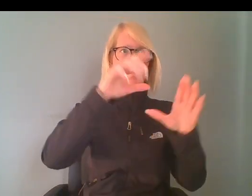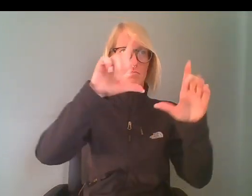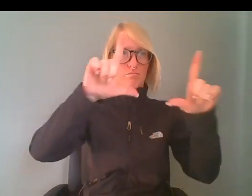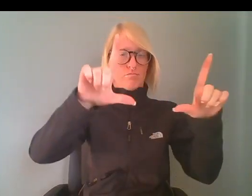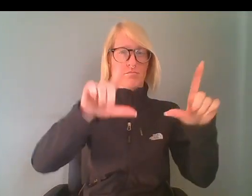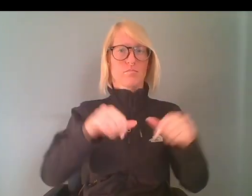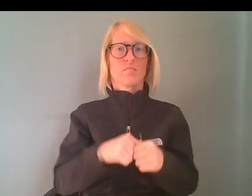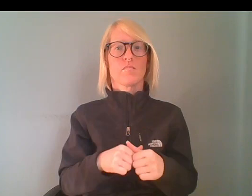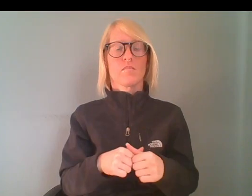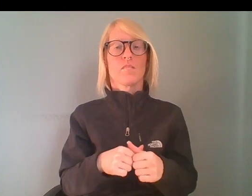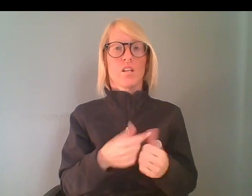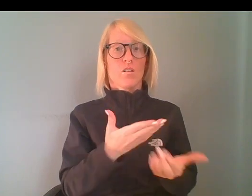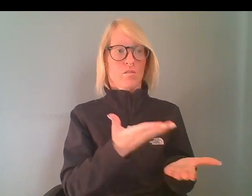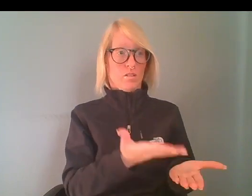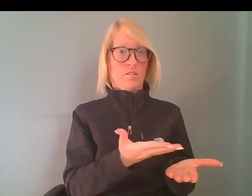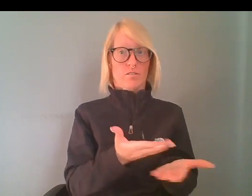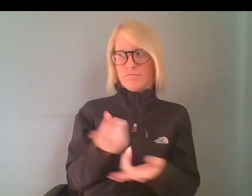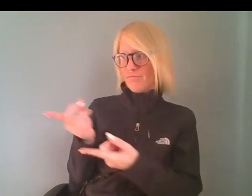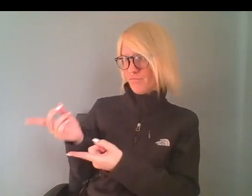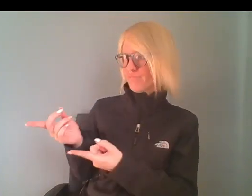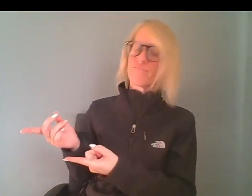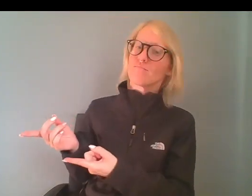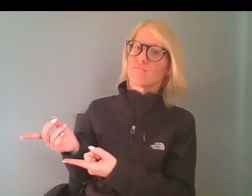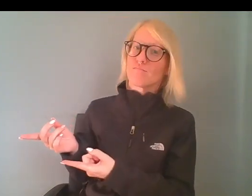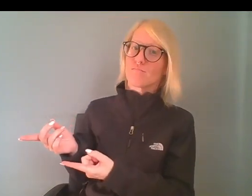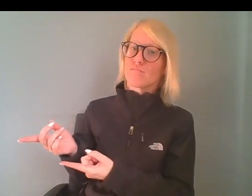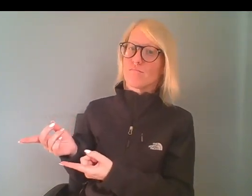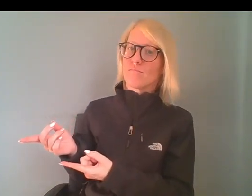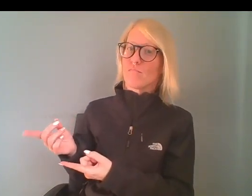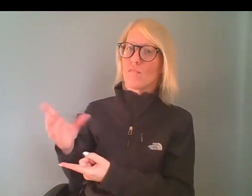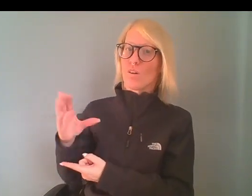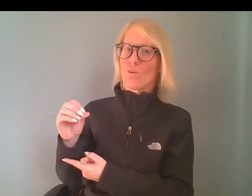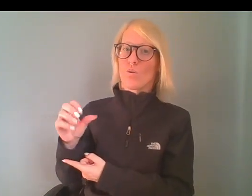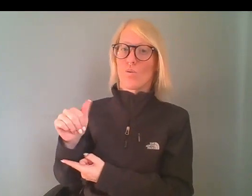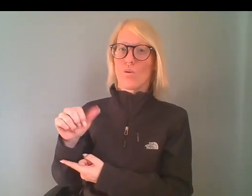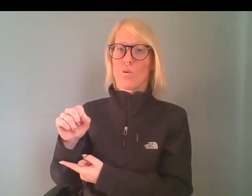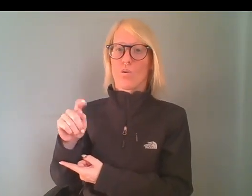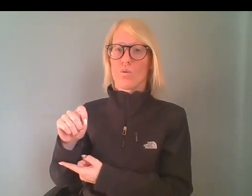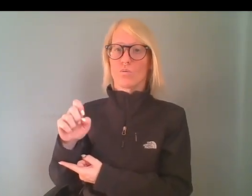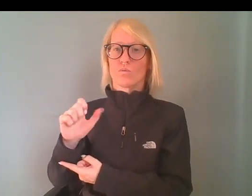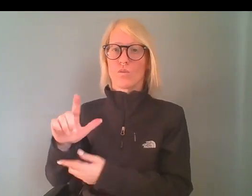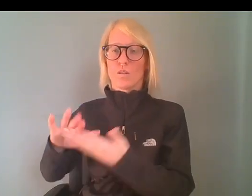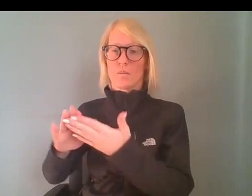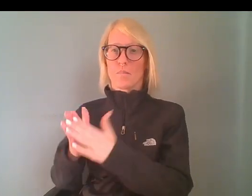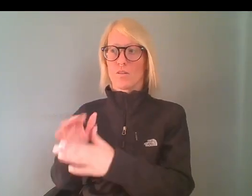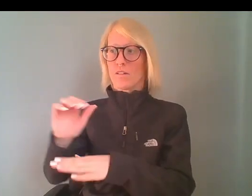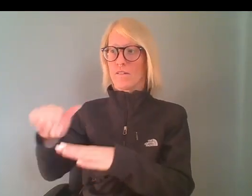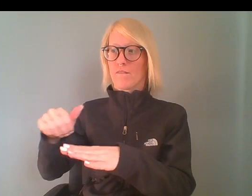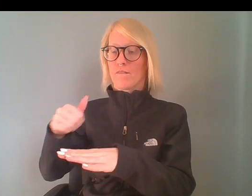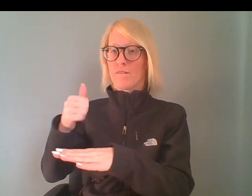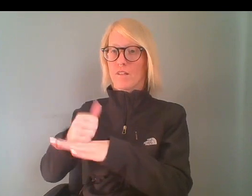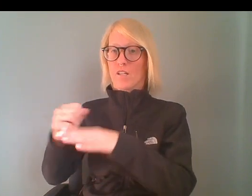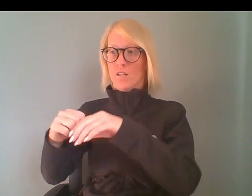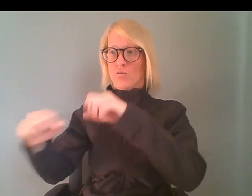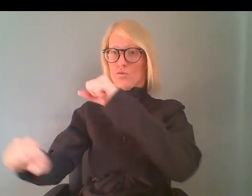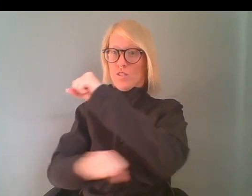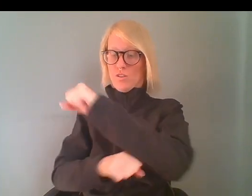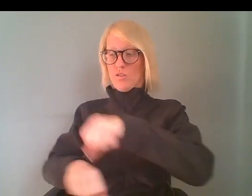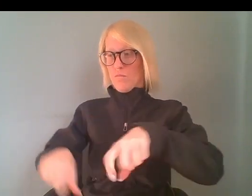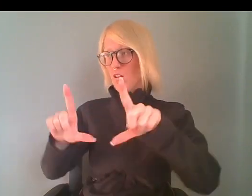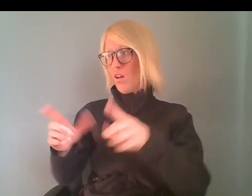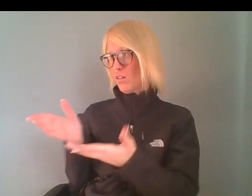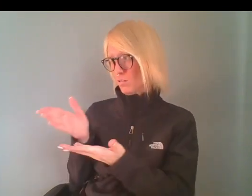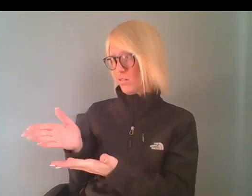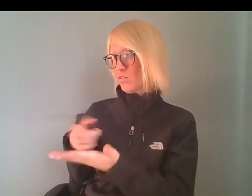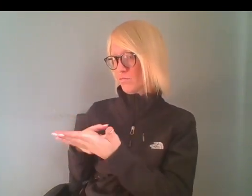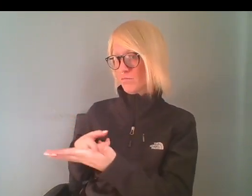Foundation's blog, and we've changed it around, played around with all different things for it. What I just want to point out is you can put in